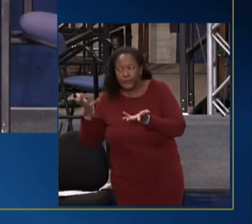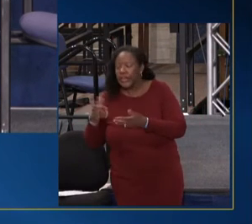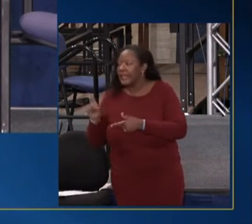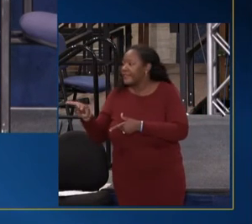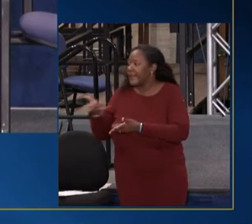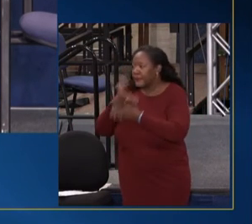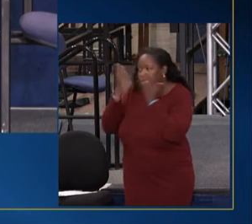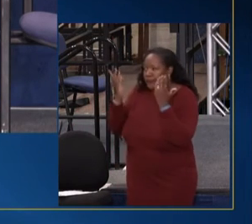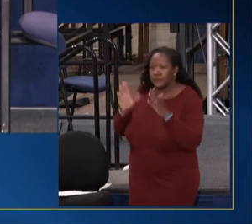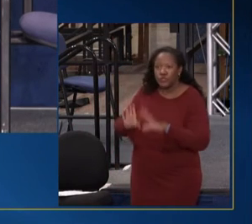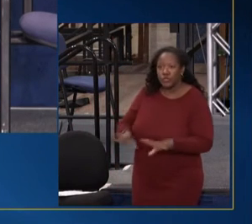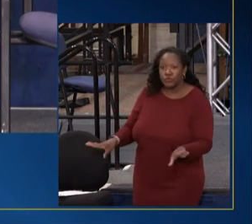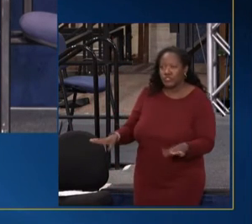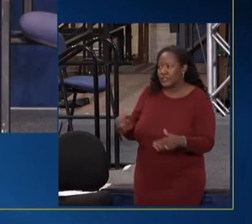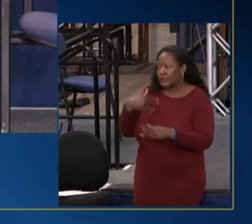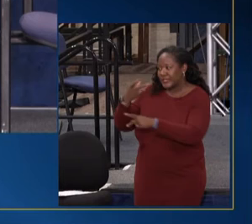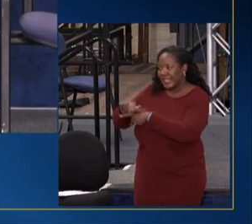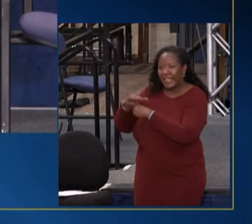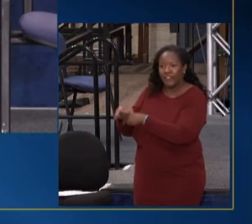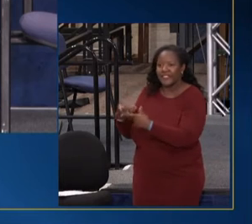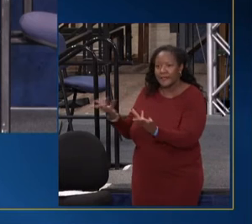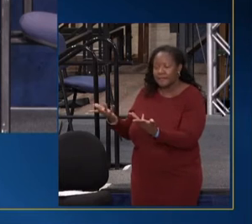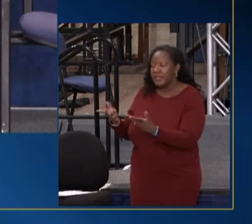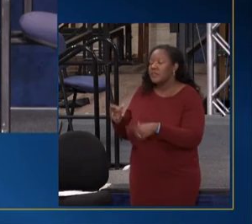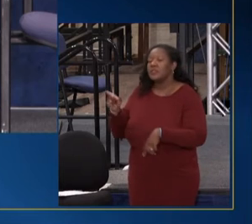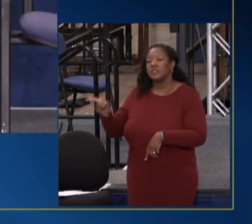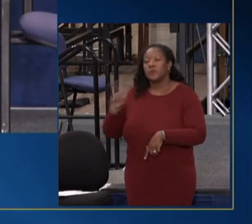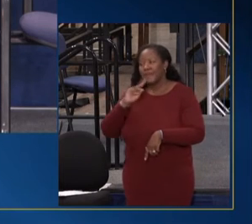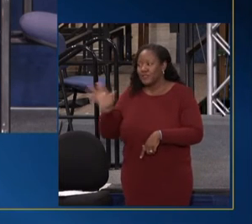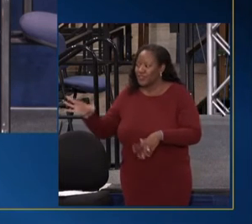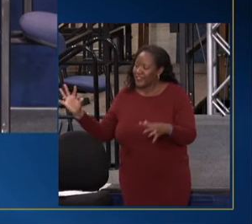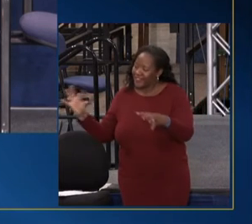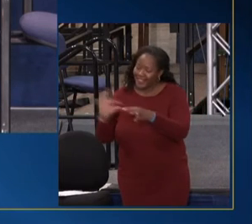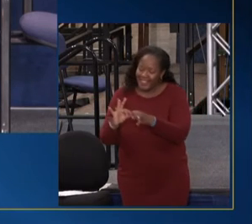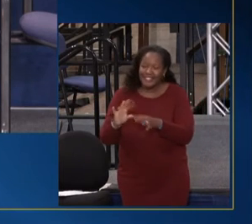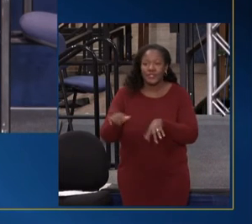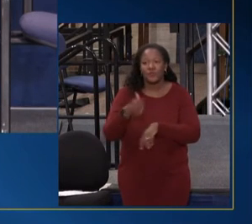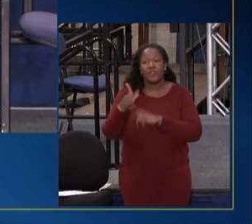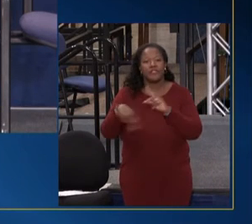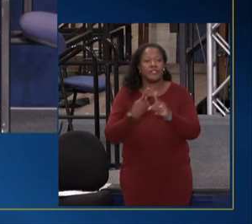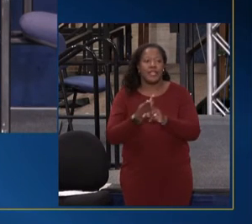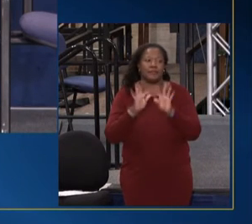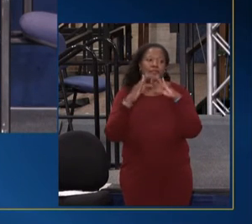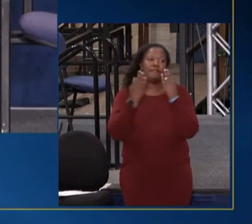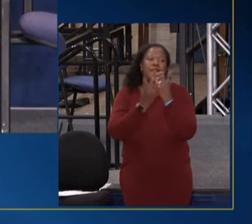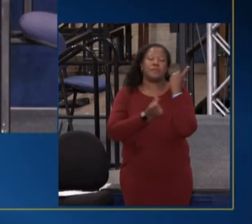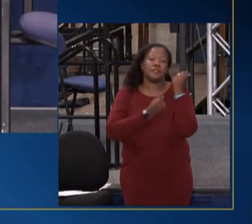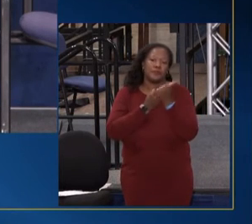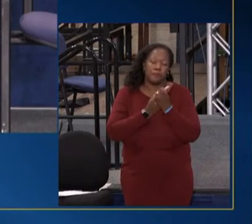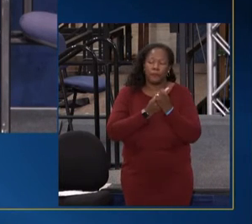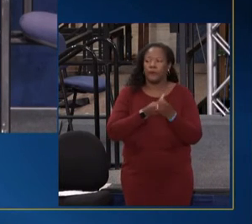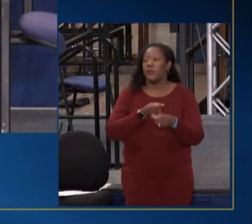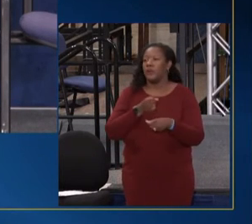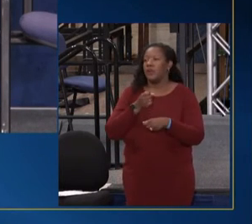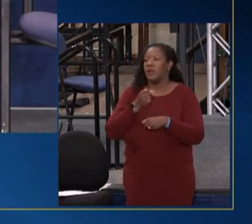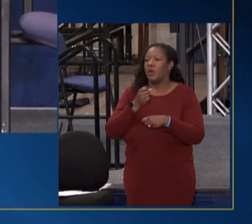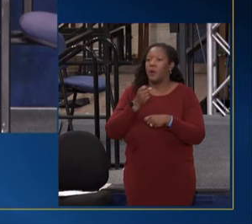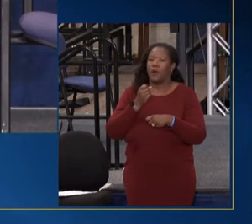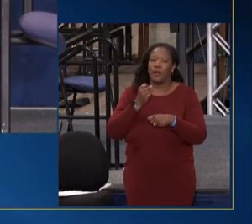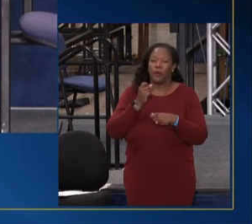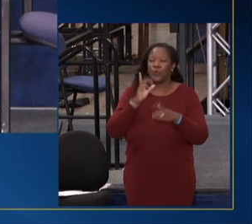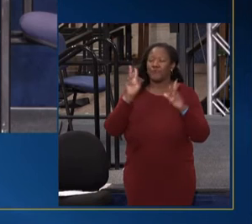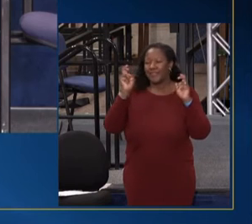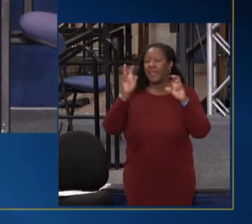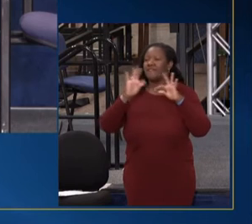them later in life. And so making sure they're connected to other types of family support or family in a much